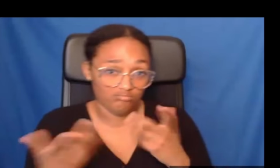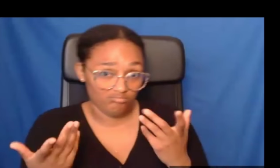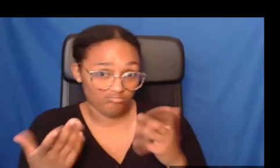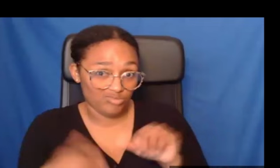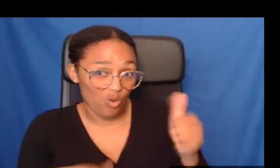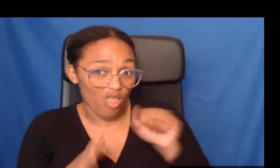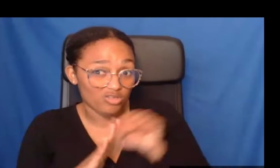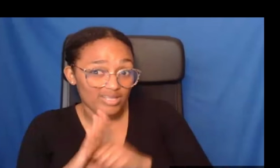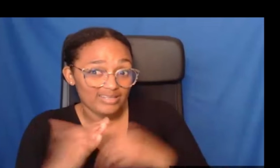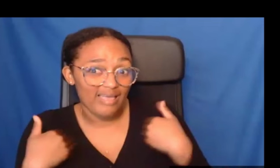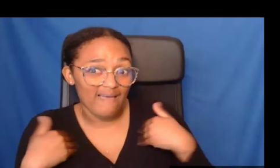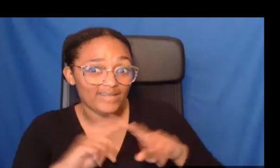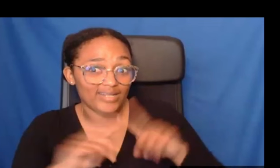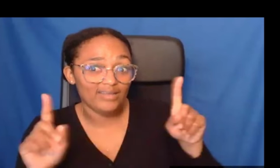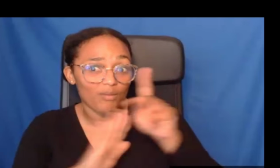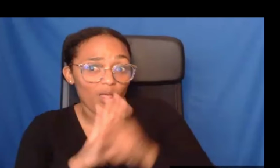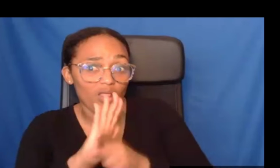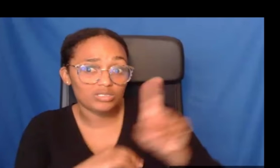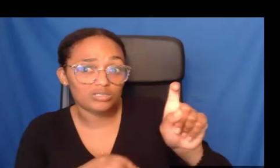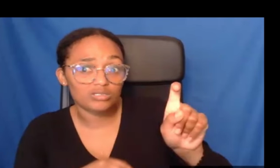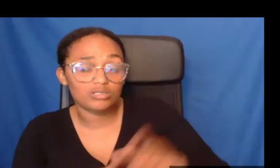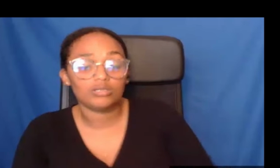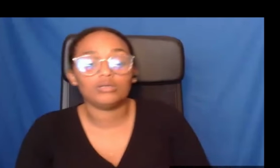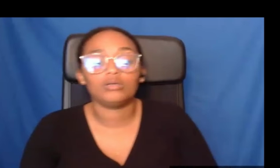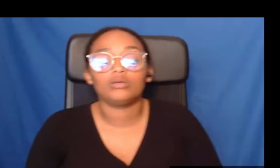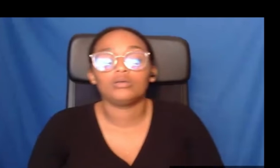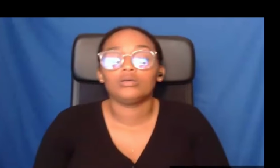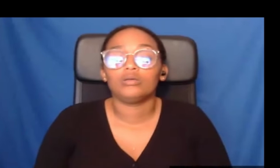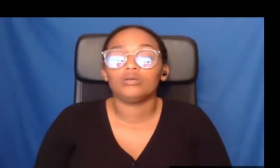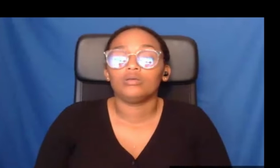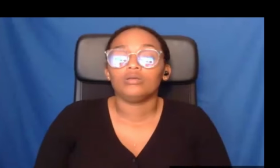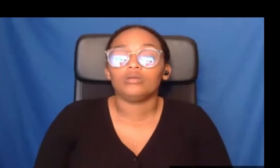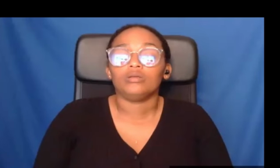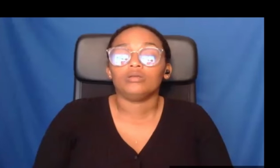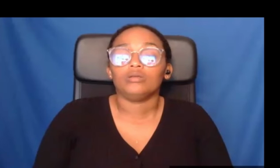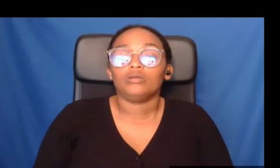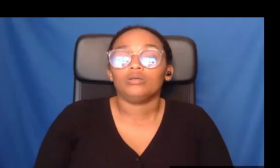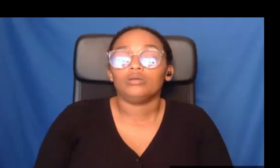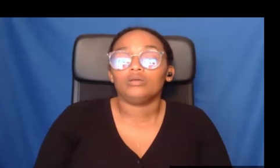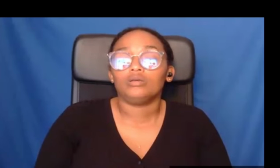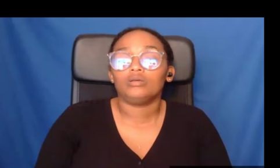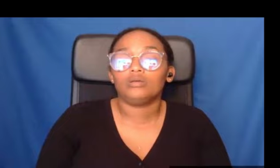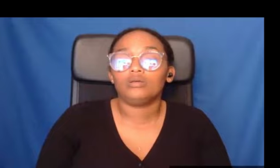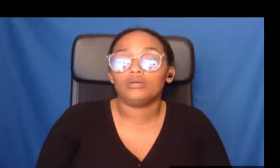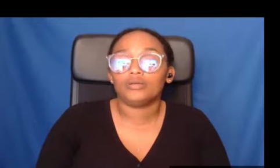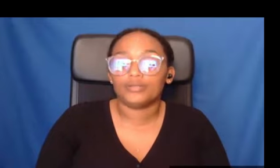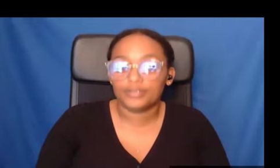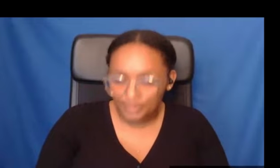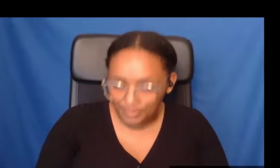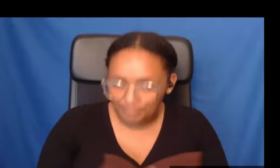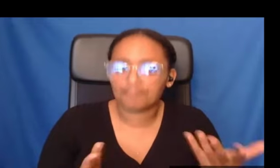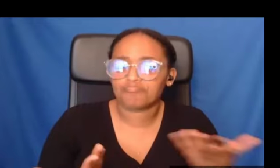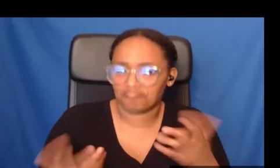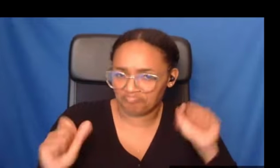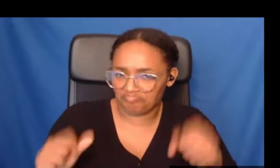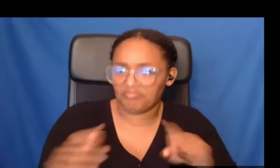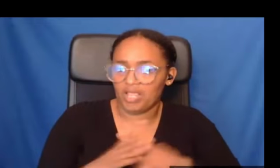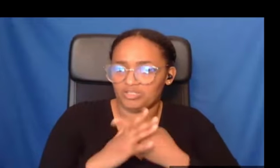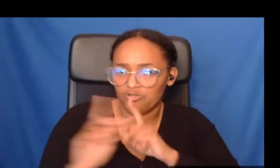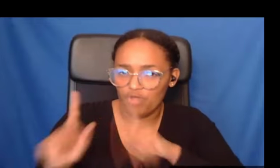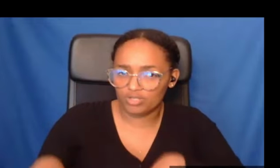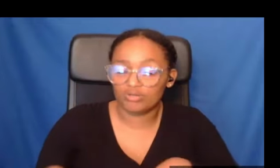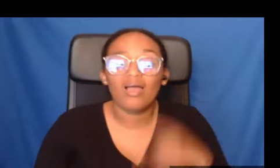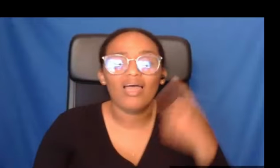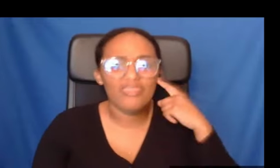I'll start that one out. Then I will let Mary Jo piggyback on to it. I think a lot of these are